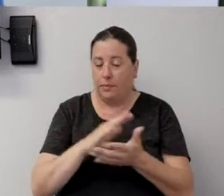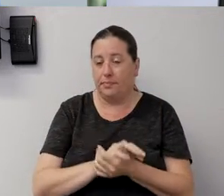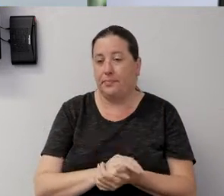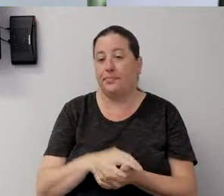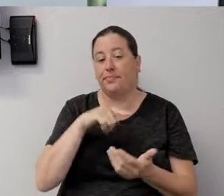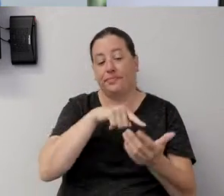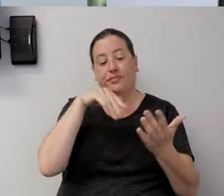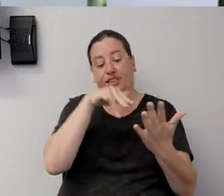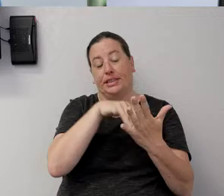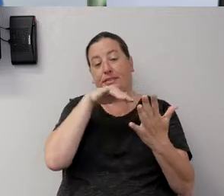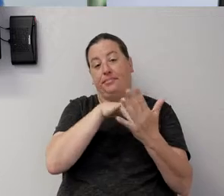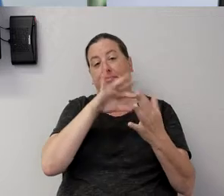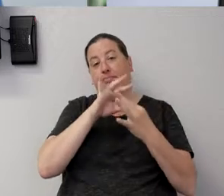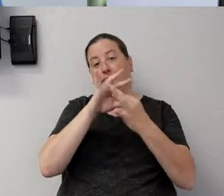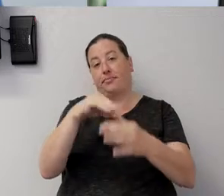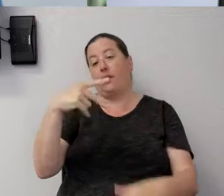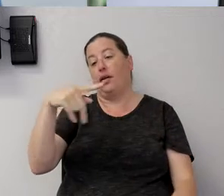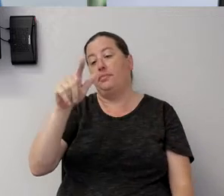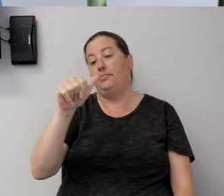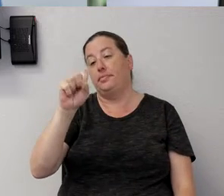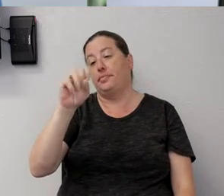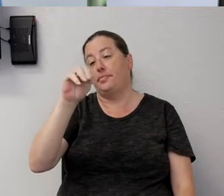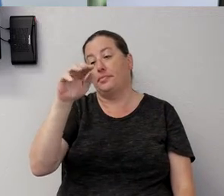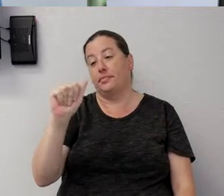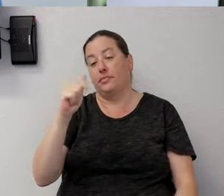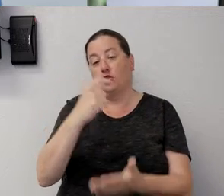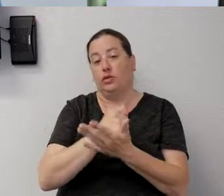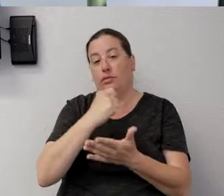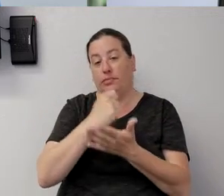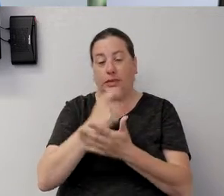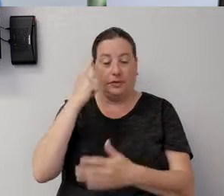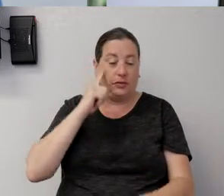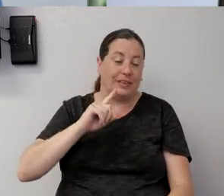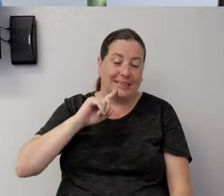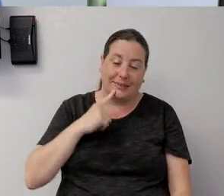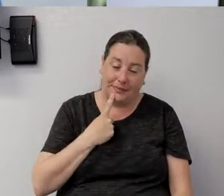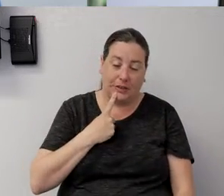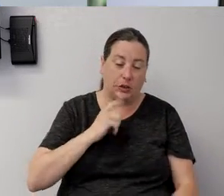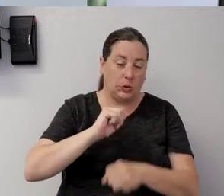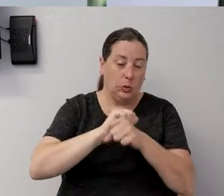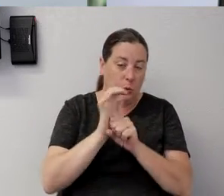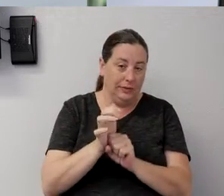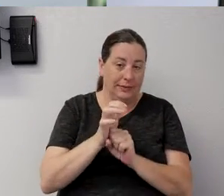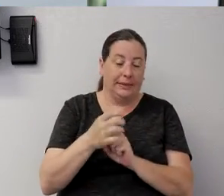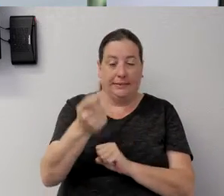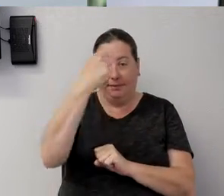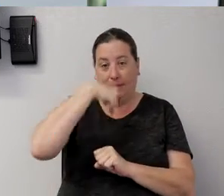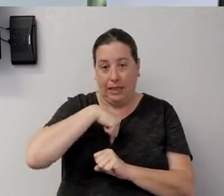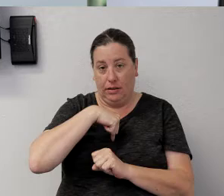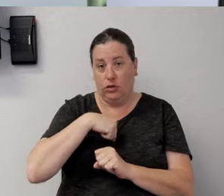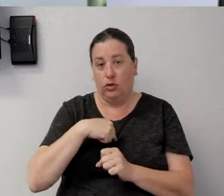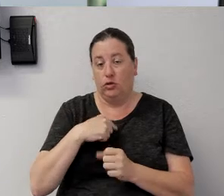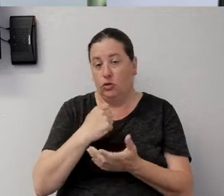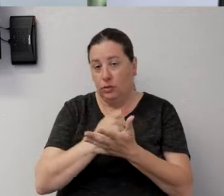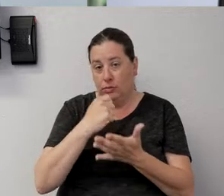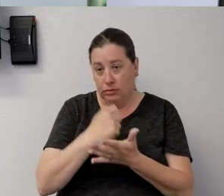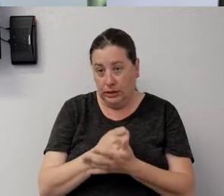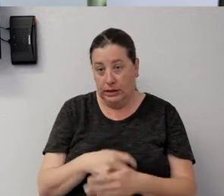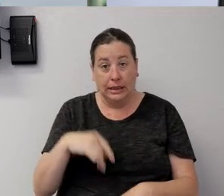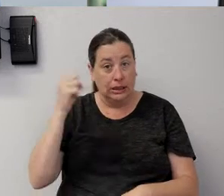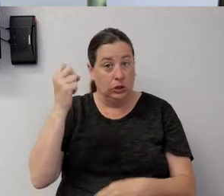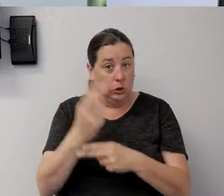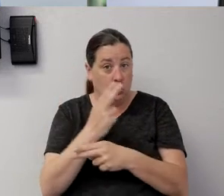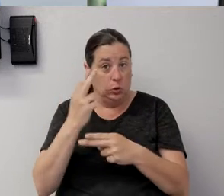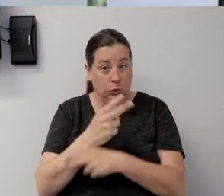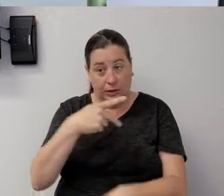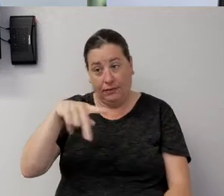a study regarding plasma treatment for severe COVID ventilator patients. Is the use of plasma being considered